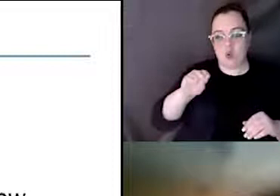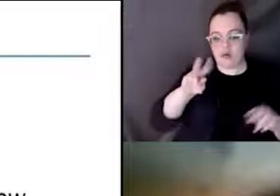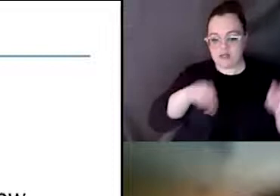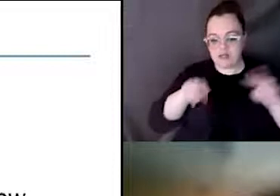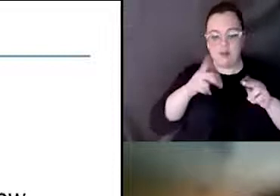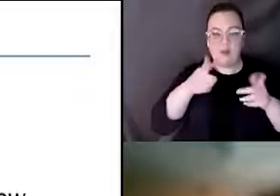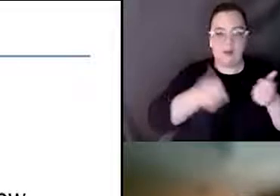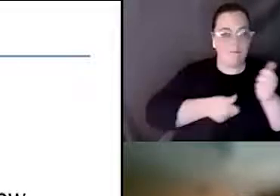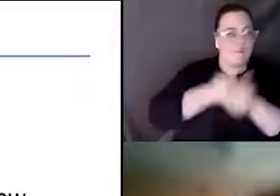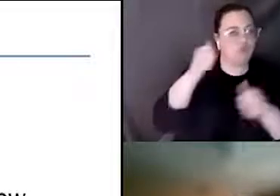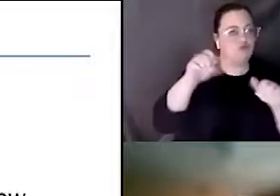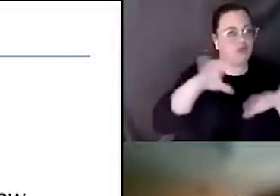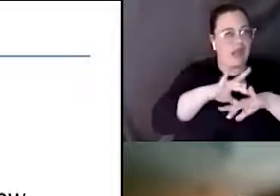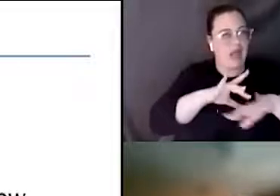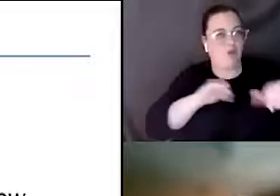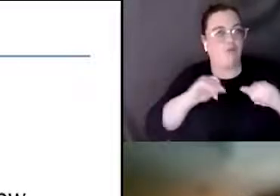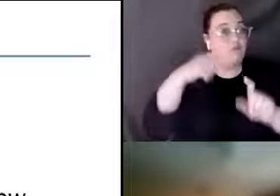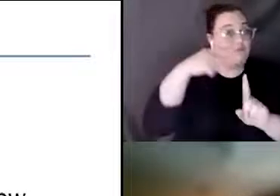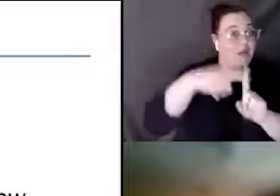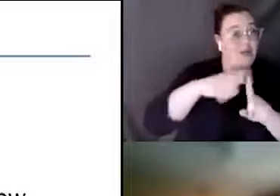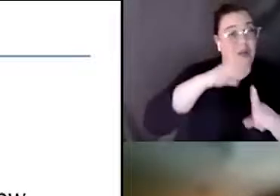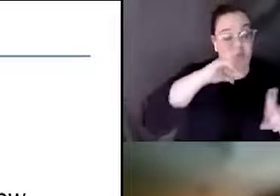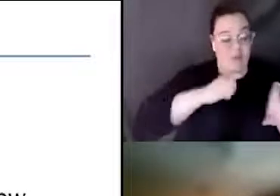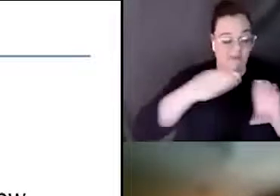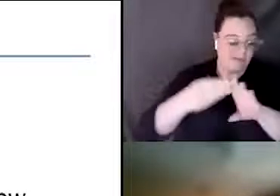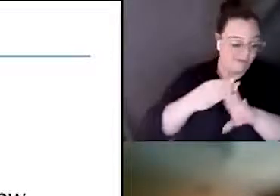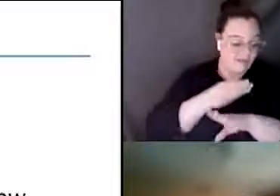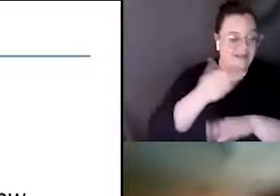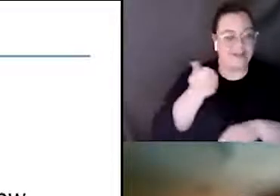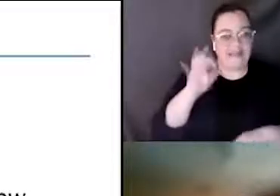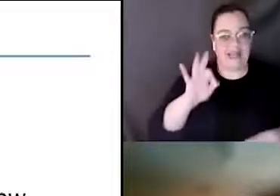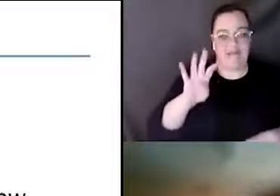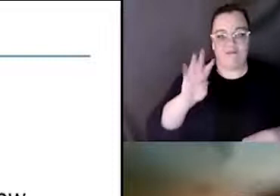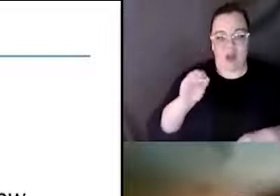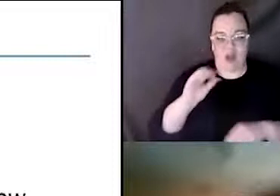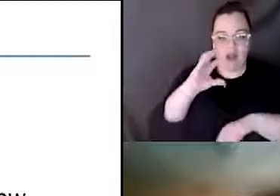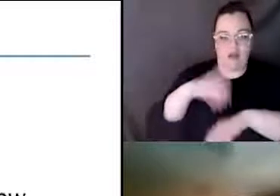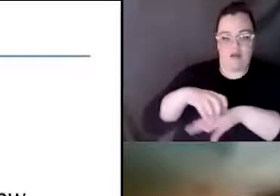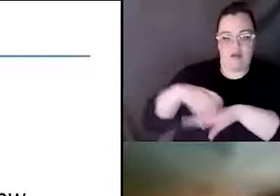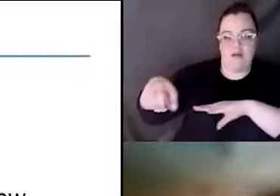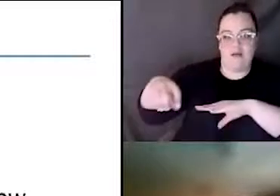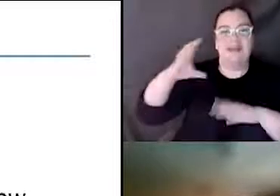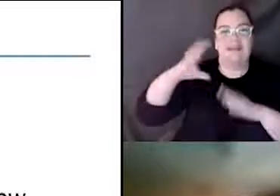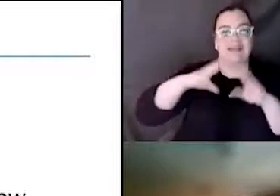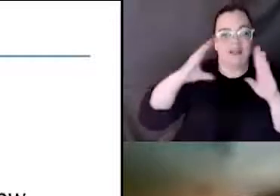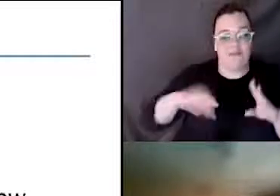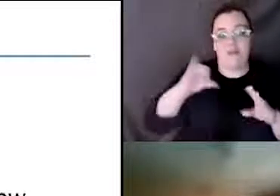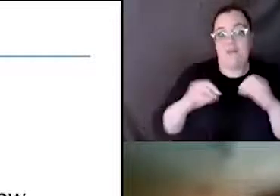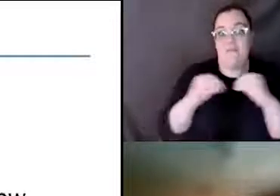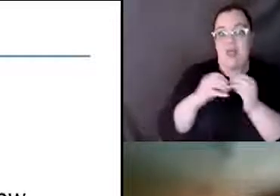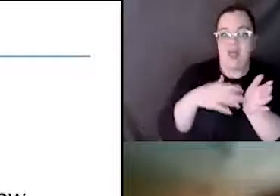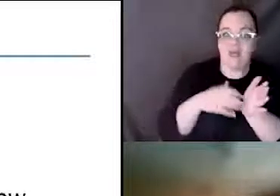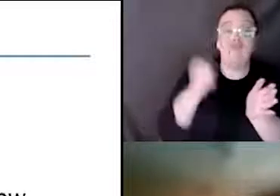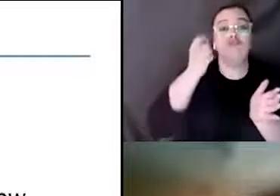lot of pre-1940 houses, because we know that that's where it's really where the vulnerability lives, although the program does allow